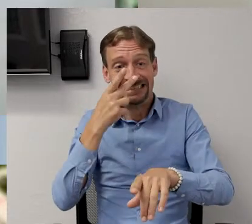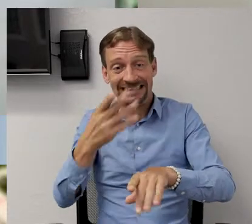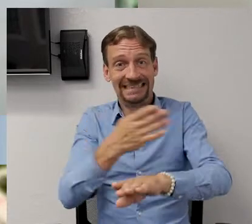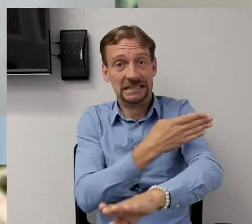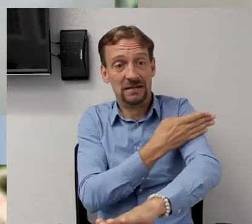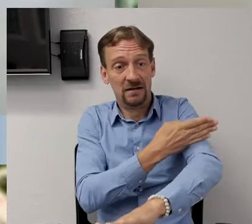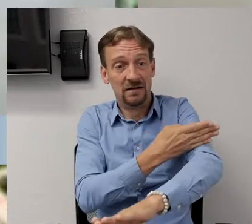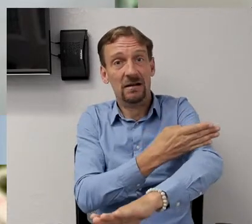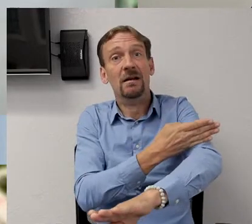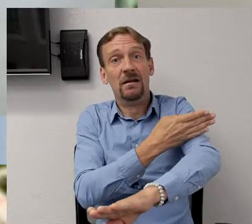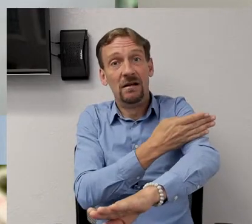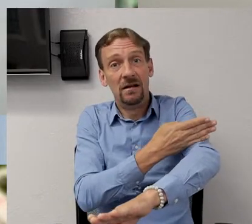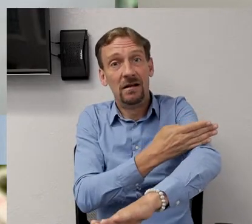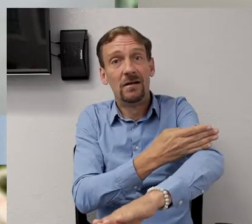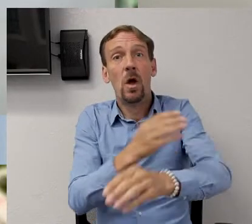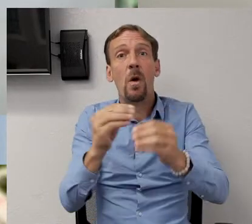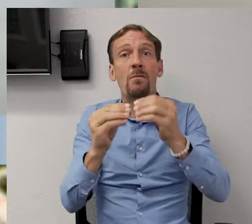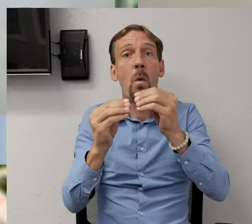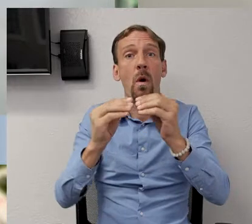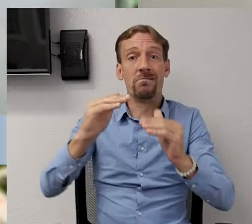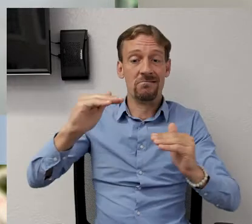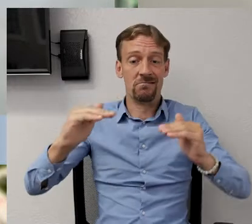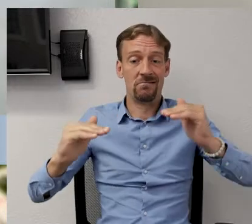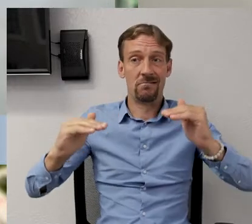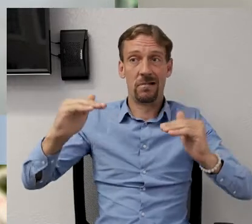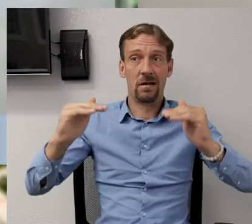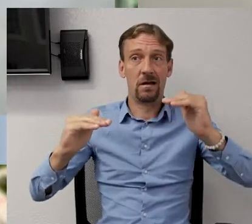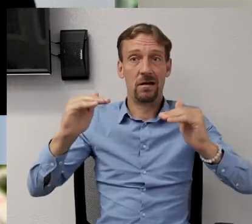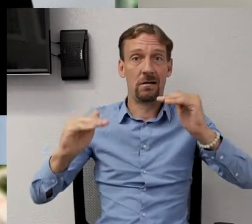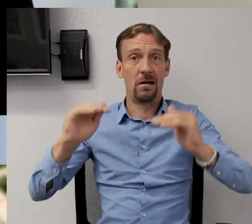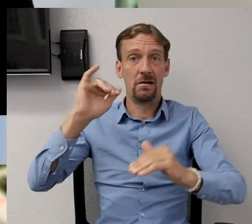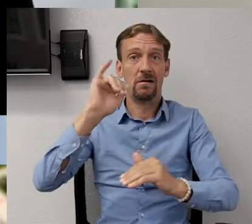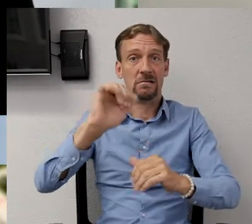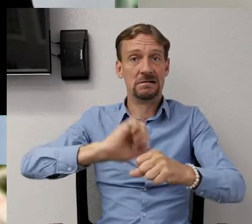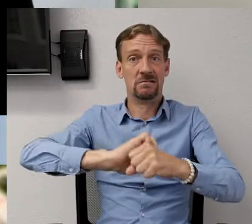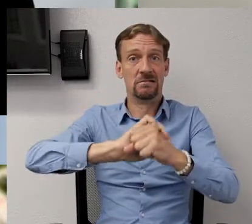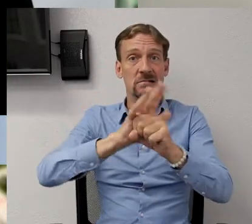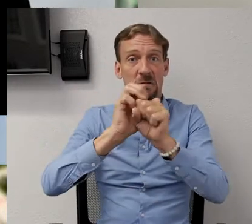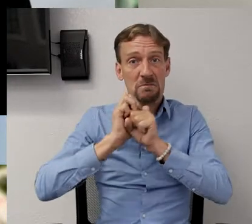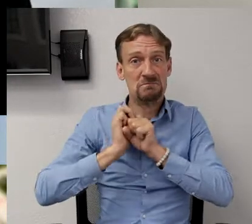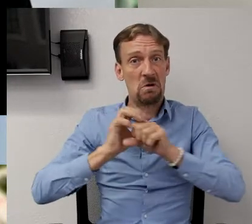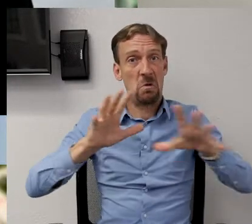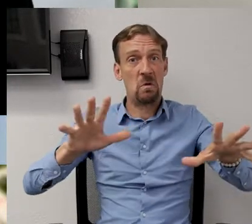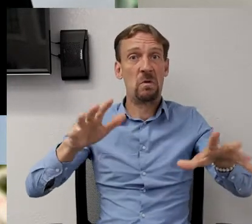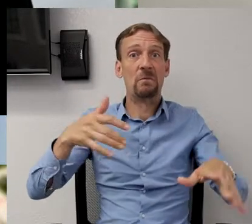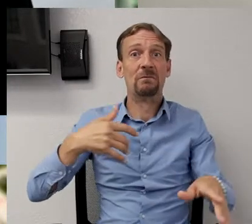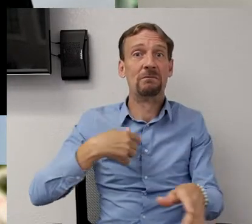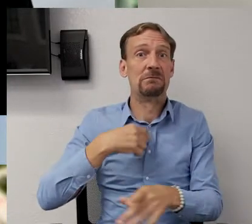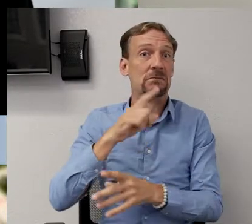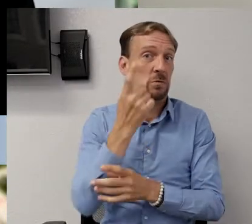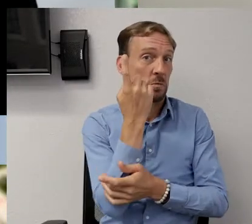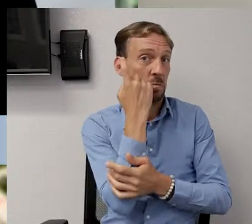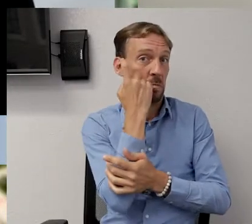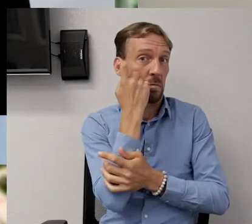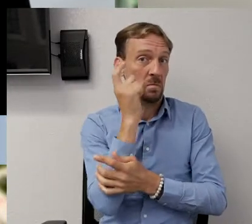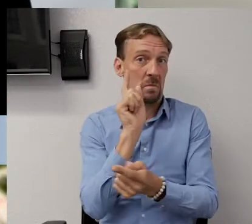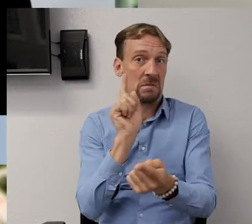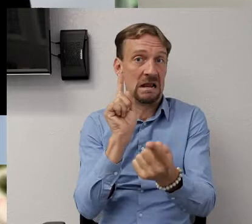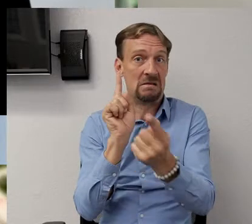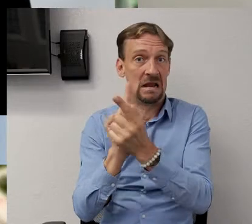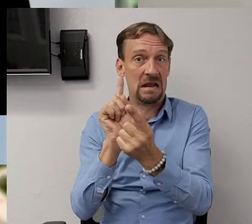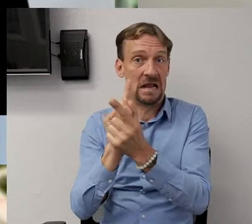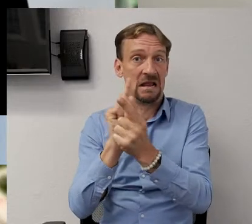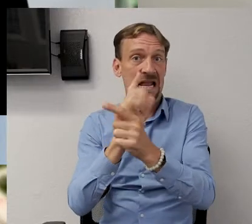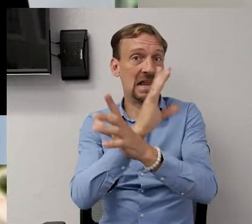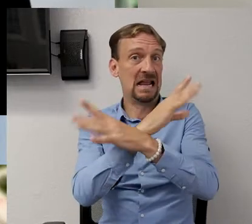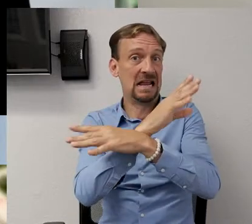some stabilization of the outbreak. That actually I was just meeting virtually